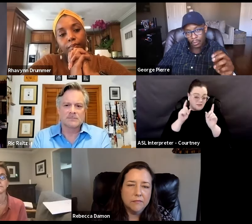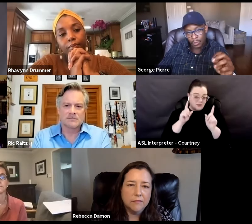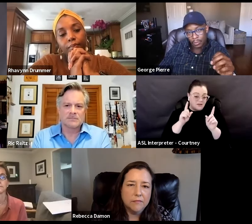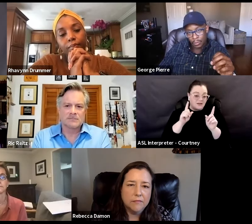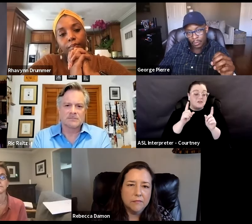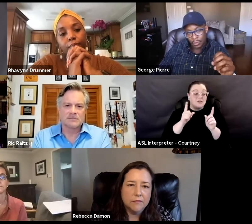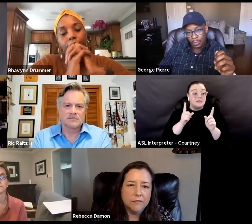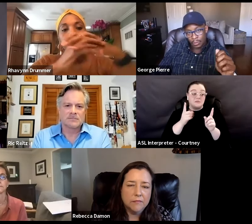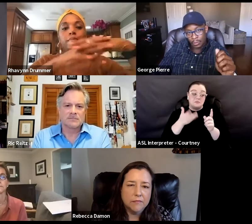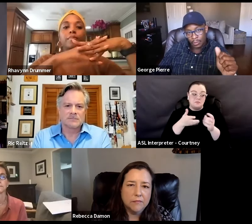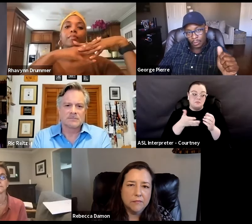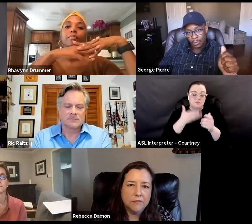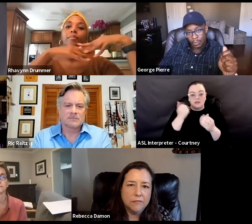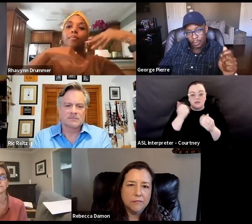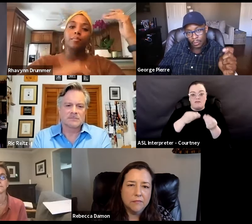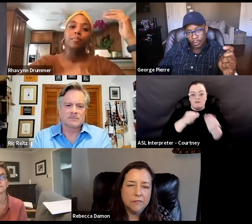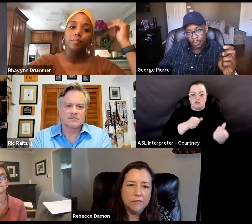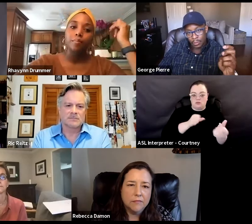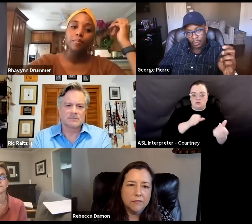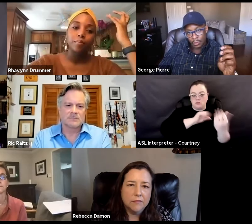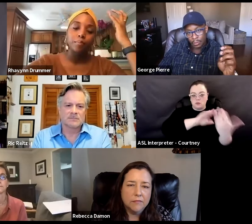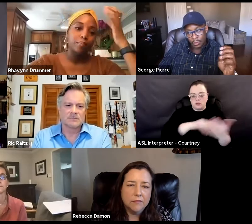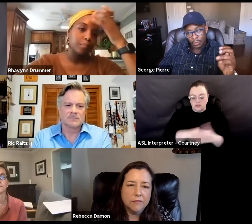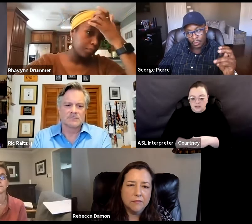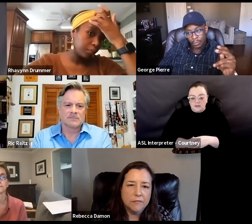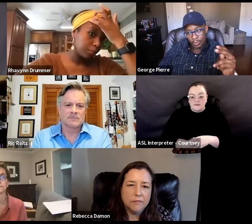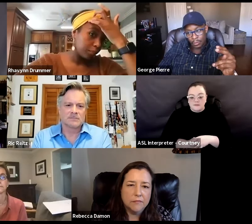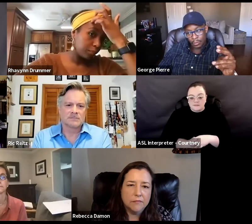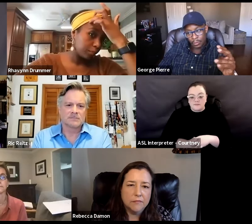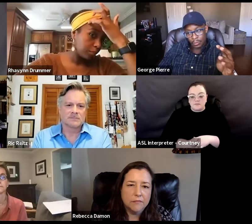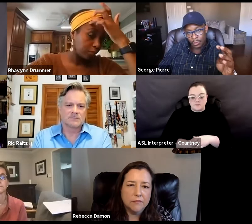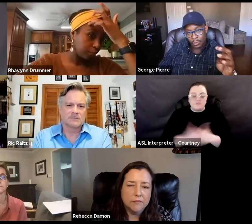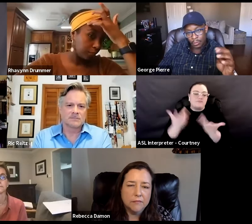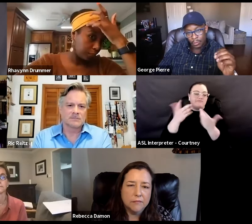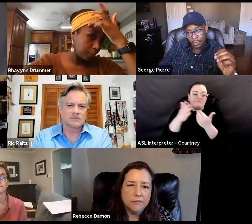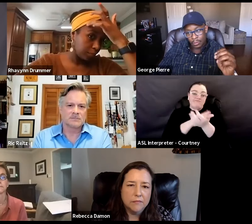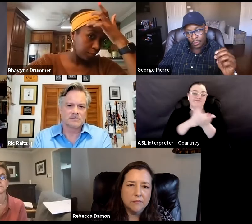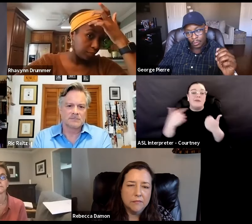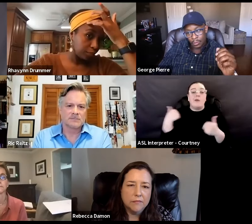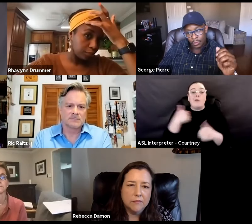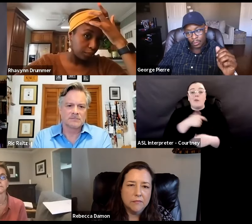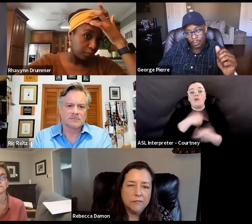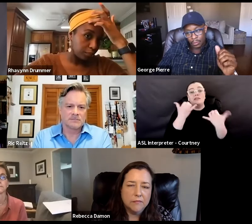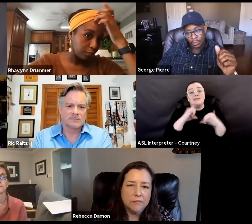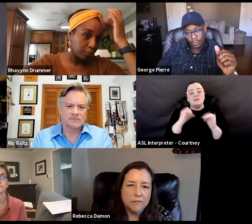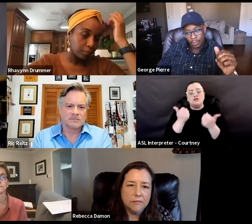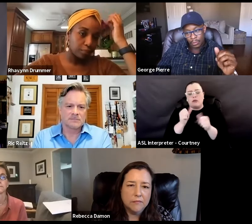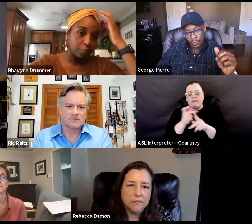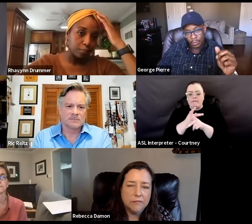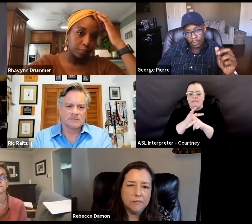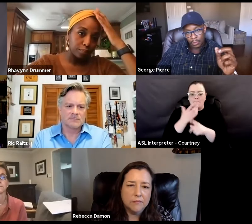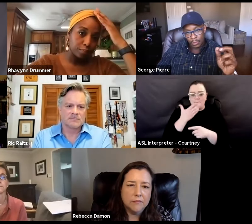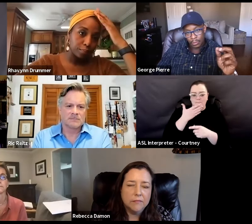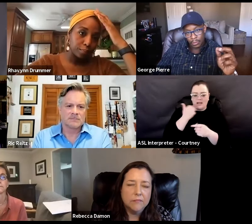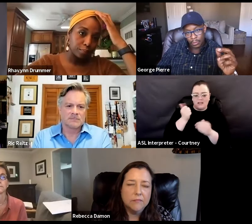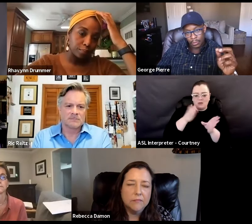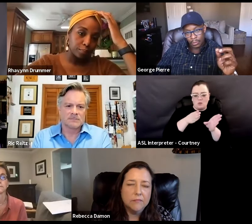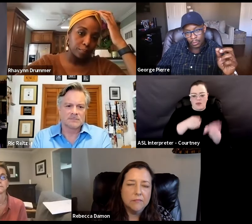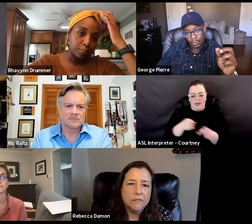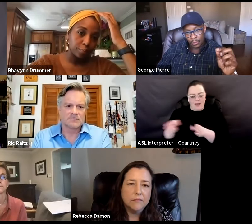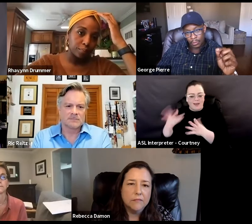efficiently as we have to do it. And so anyway, we're still trying to work out what's the best way to recommend a